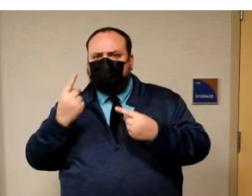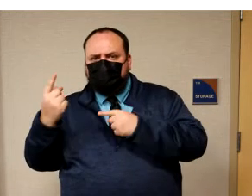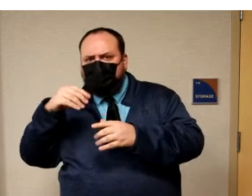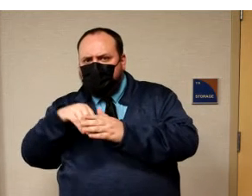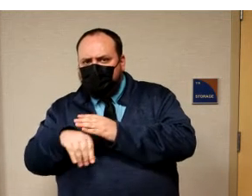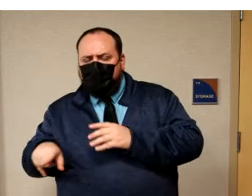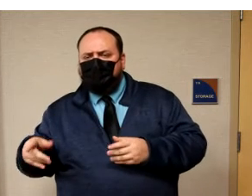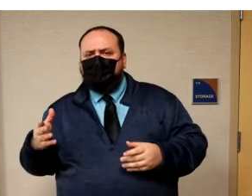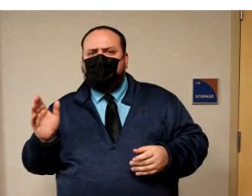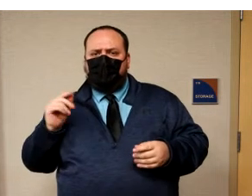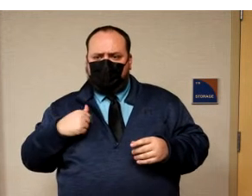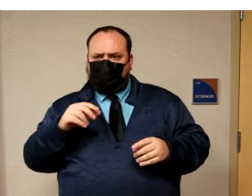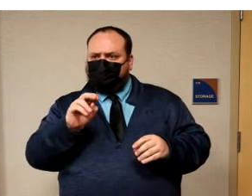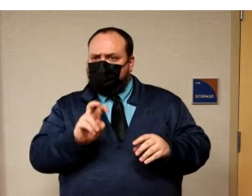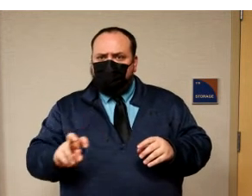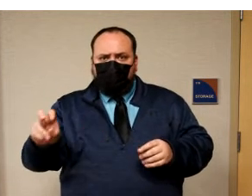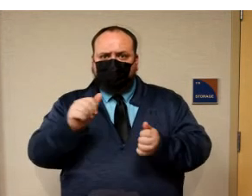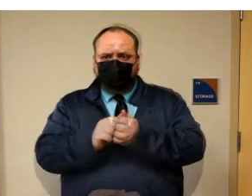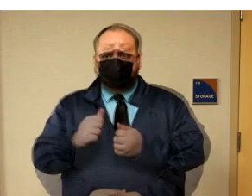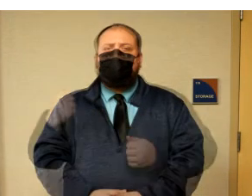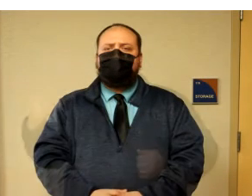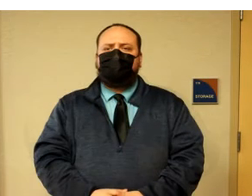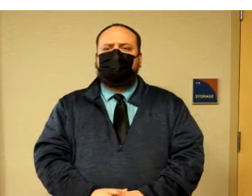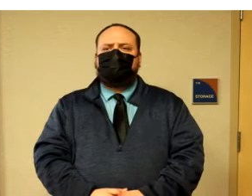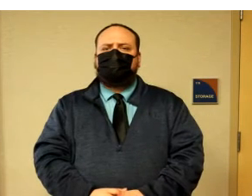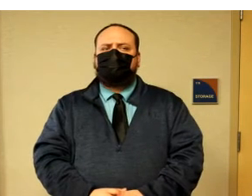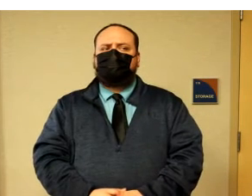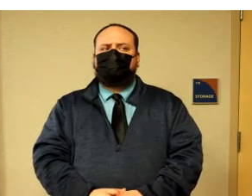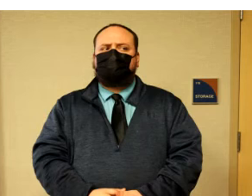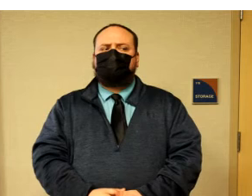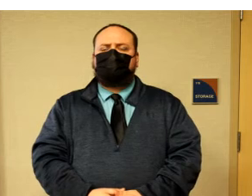we move forward with this?